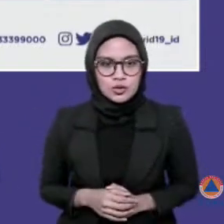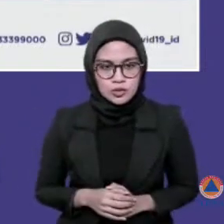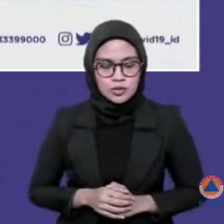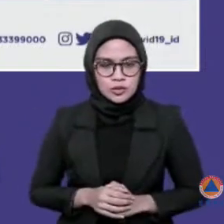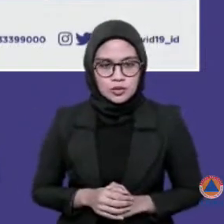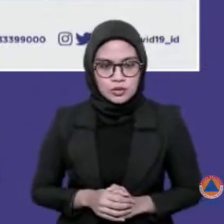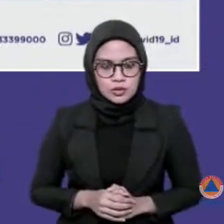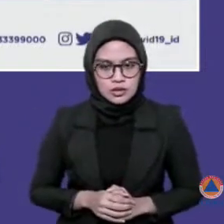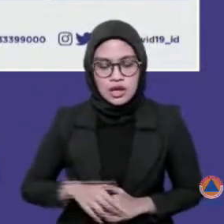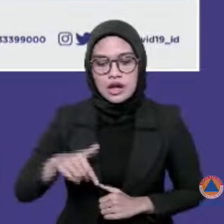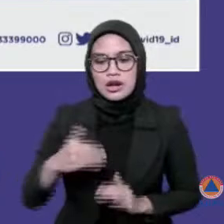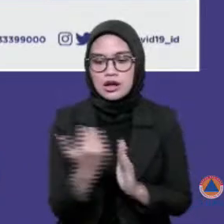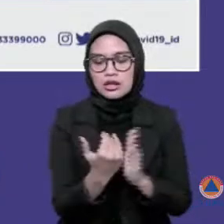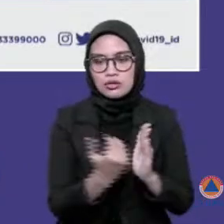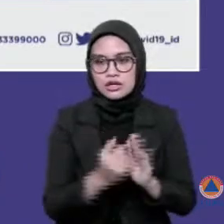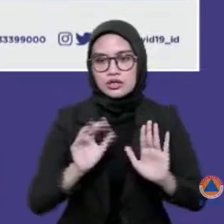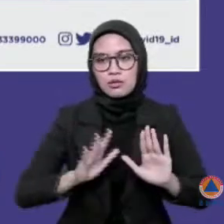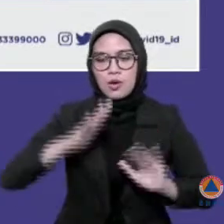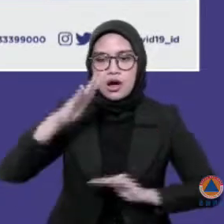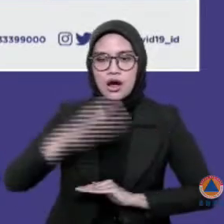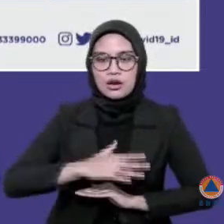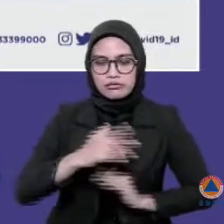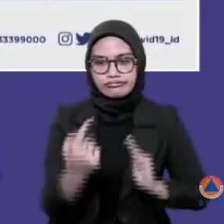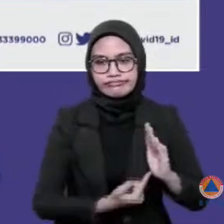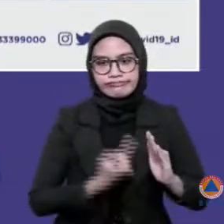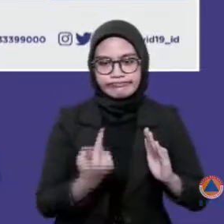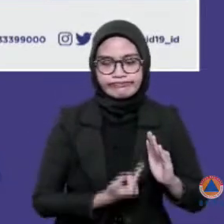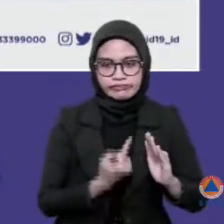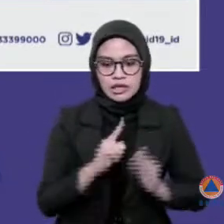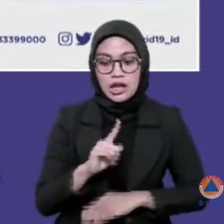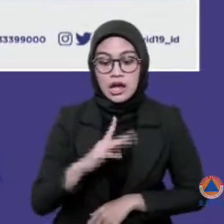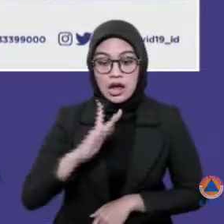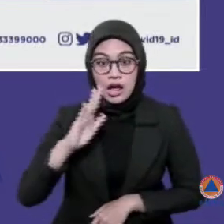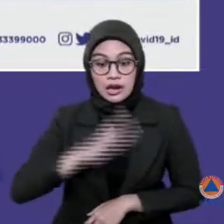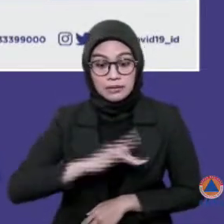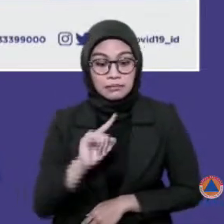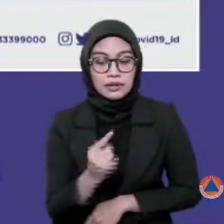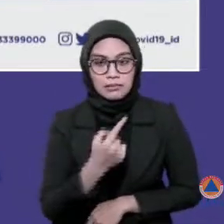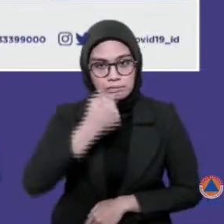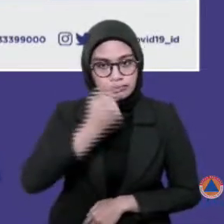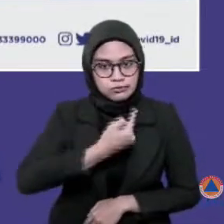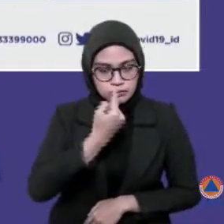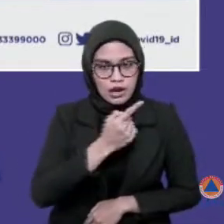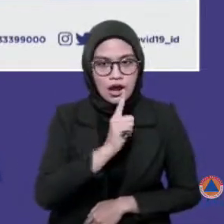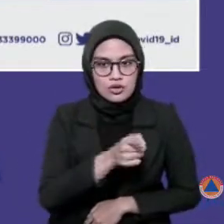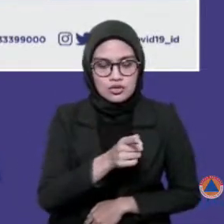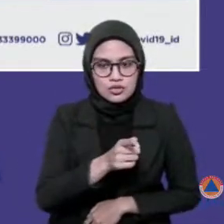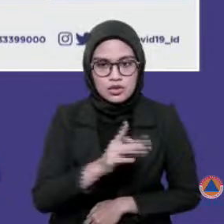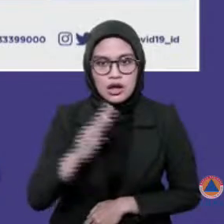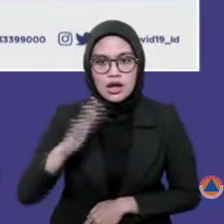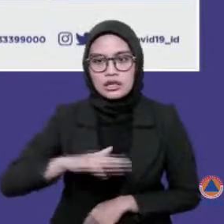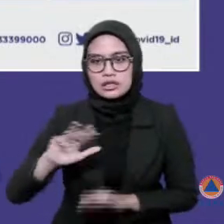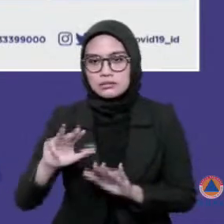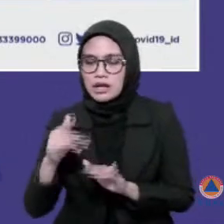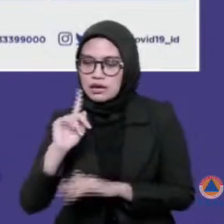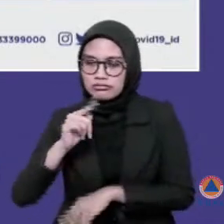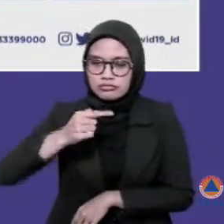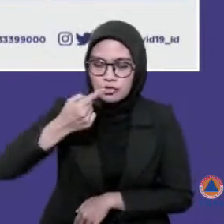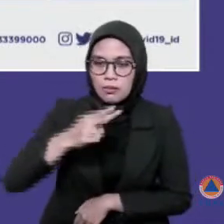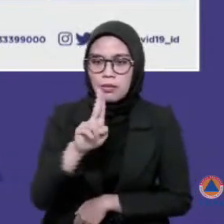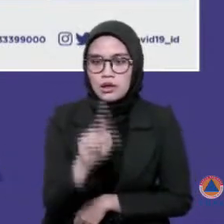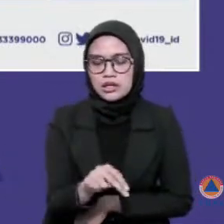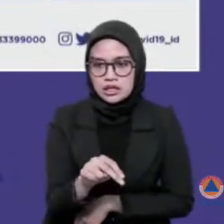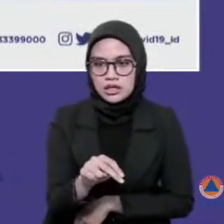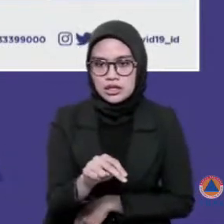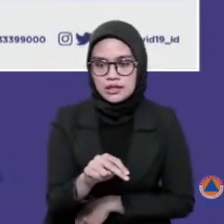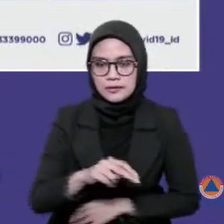international quarantine policy with testing on the 1st day and the 9th day, as well as temporary restrictions